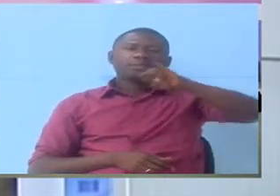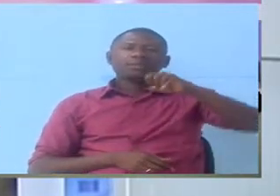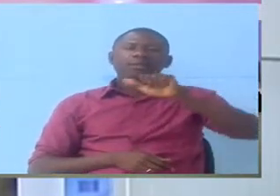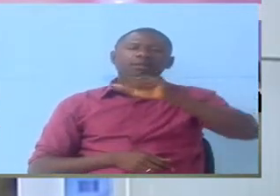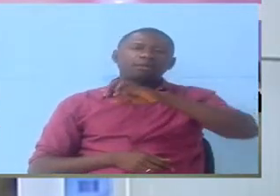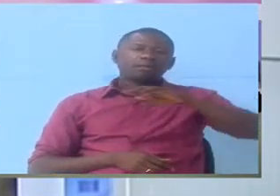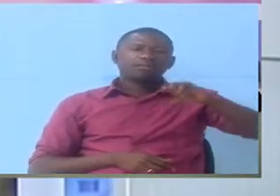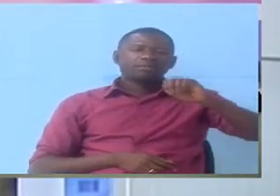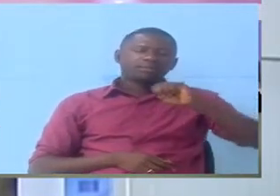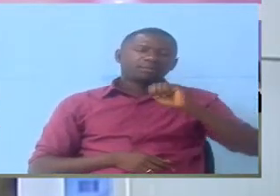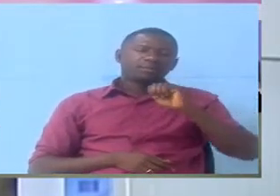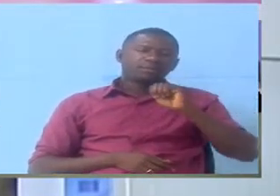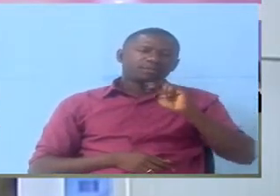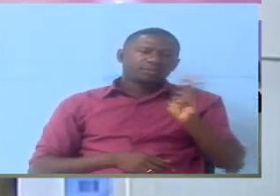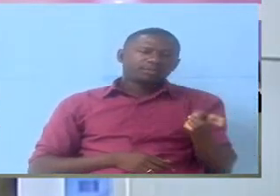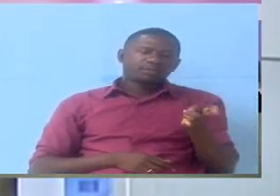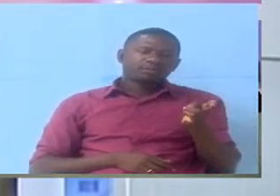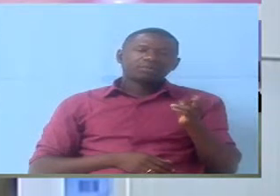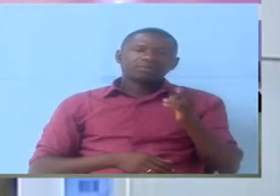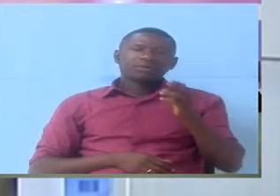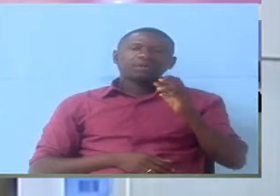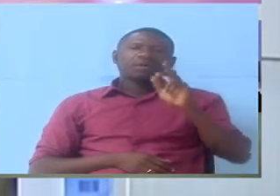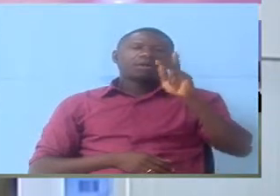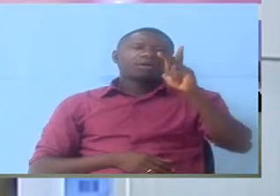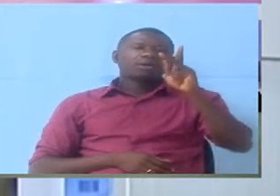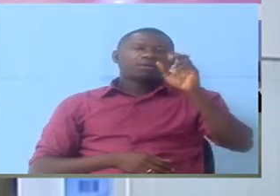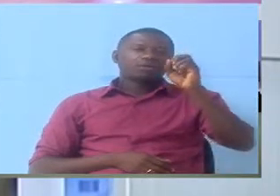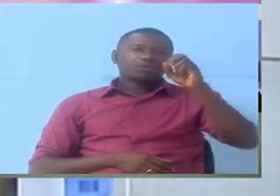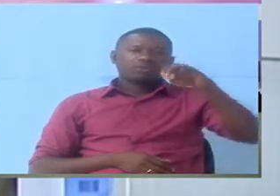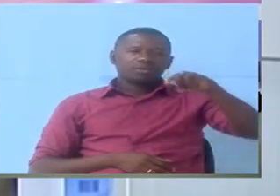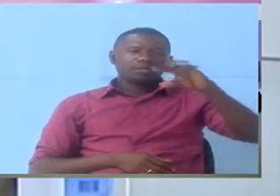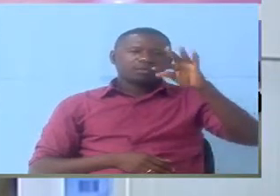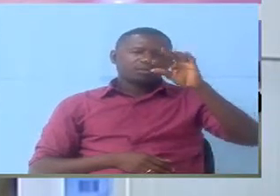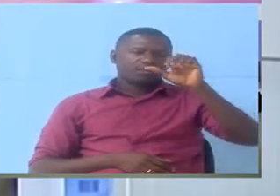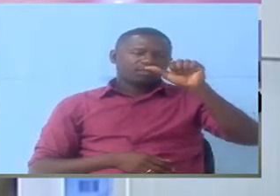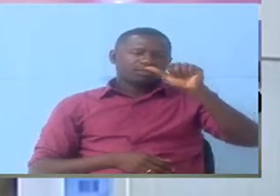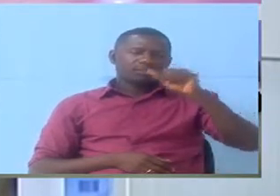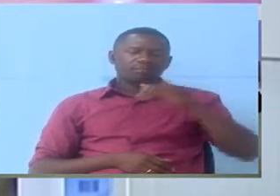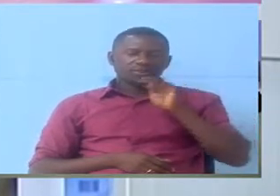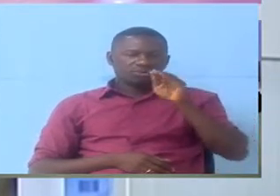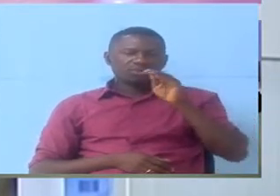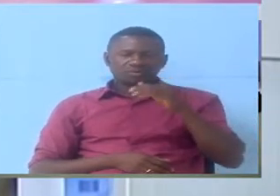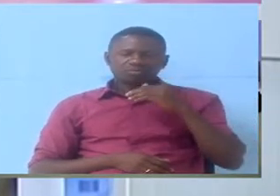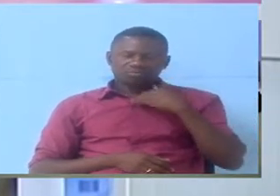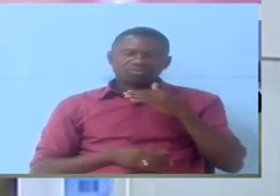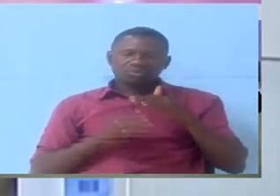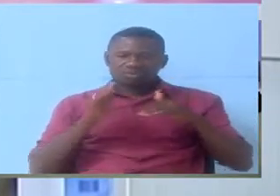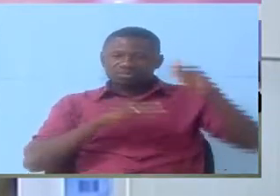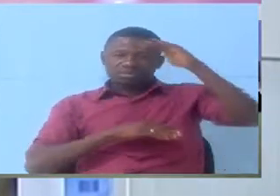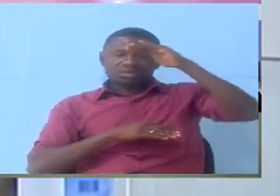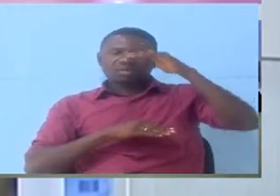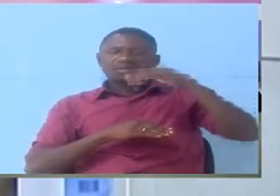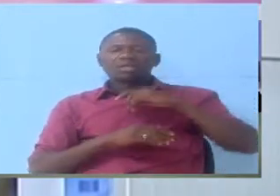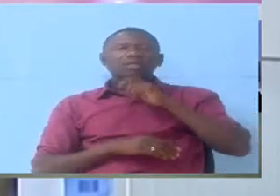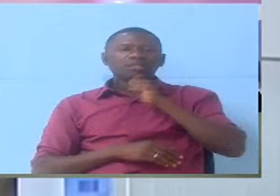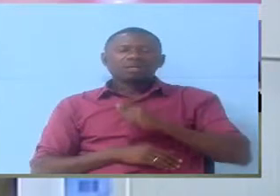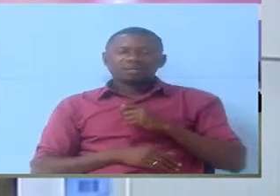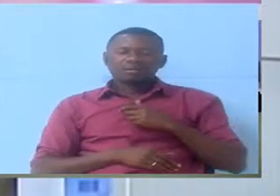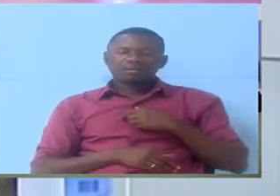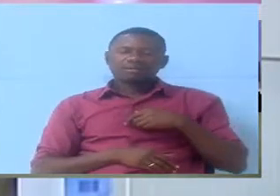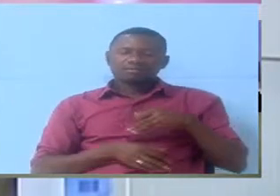Konta. I called him. Na kumandi. He's my superior. Adu ngate munna nyato nkalti otumo. I said, sir. Ngai sir. I'm taking over from